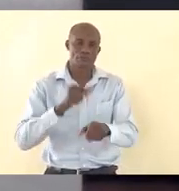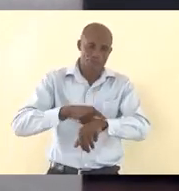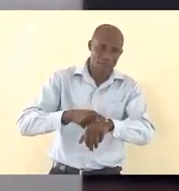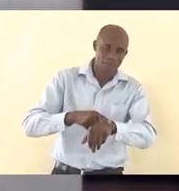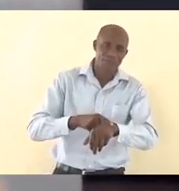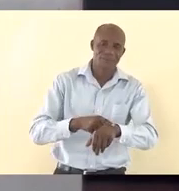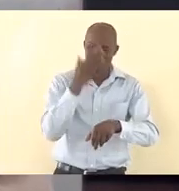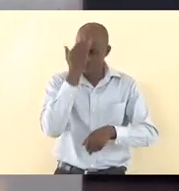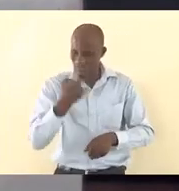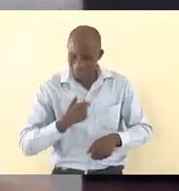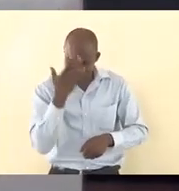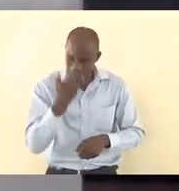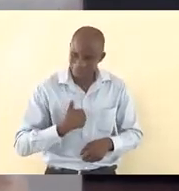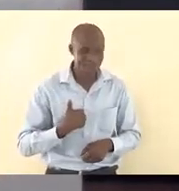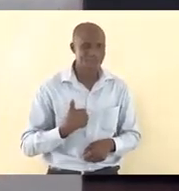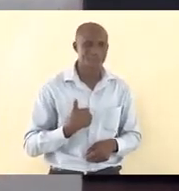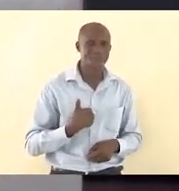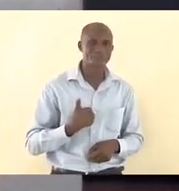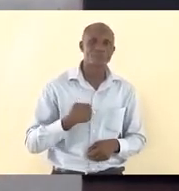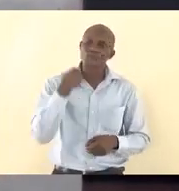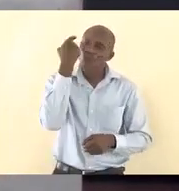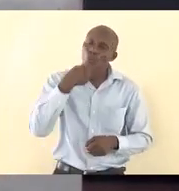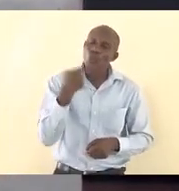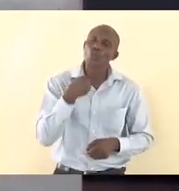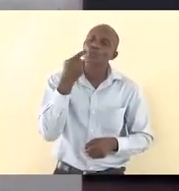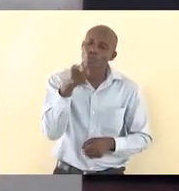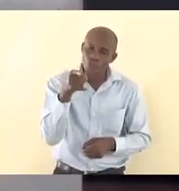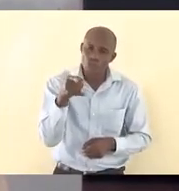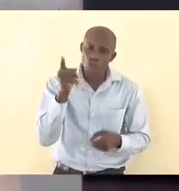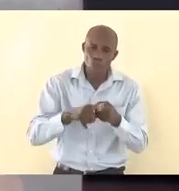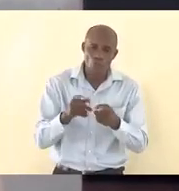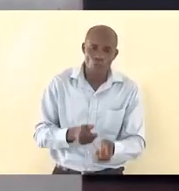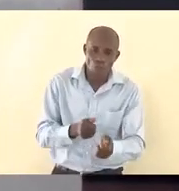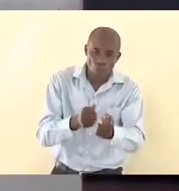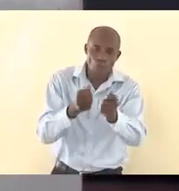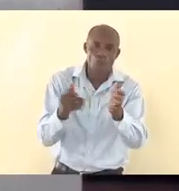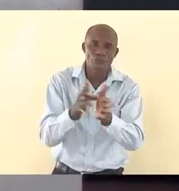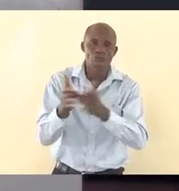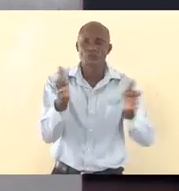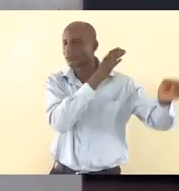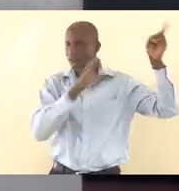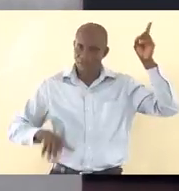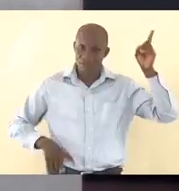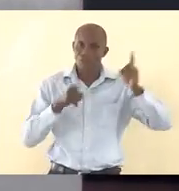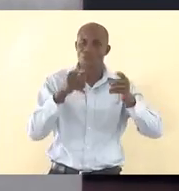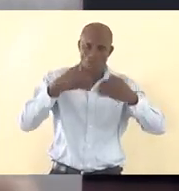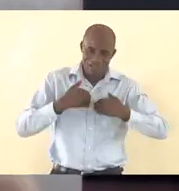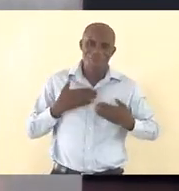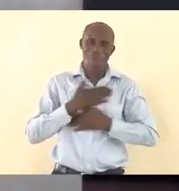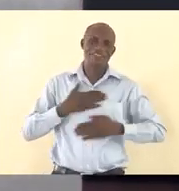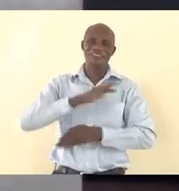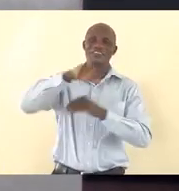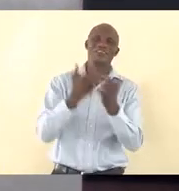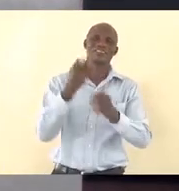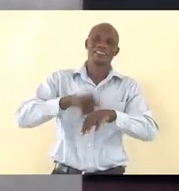So each time you say, oh, why me? Why me? Why am I? Why? Who told you that to follow Jesus Christ, you will have